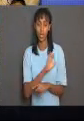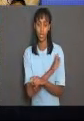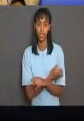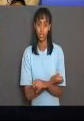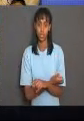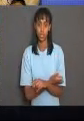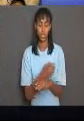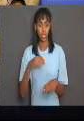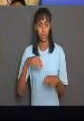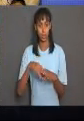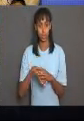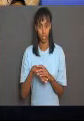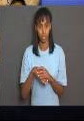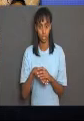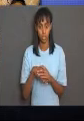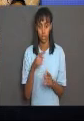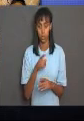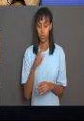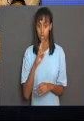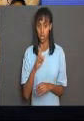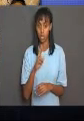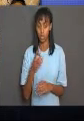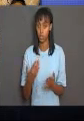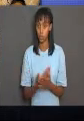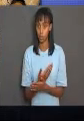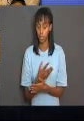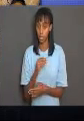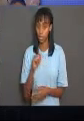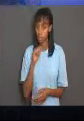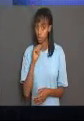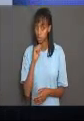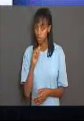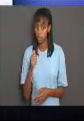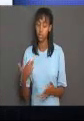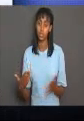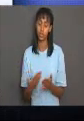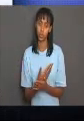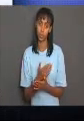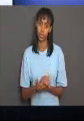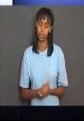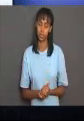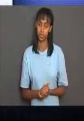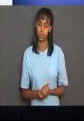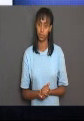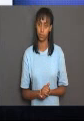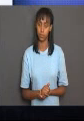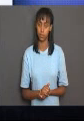energy, including those that are renewable and those that are non-renewable.